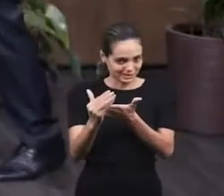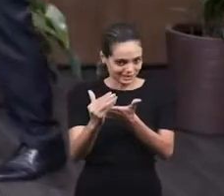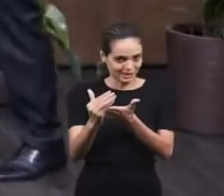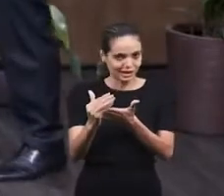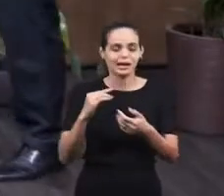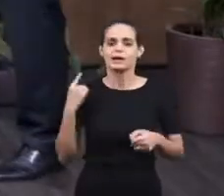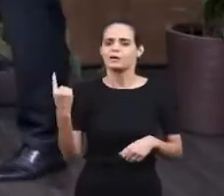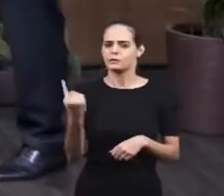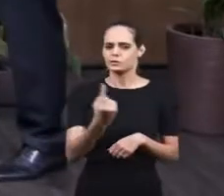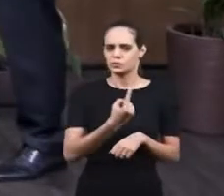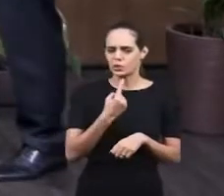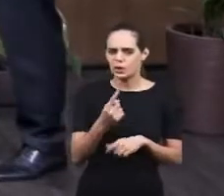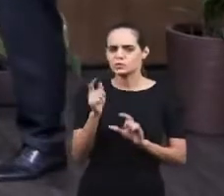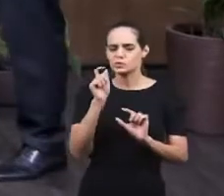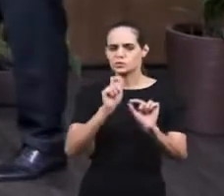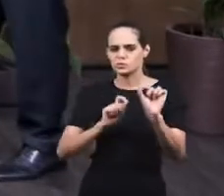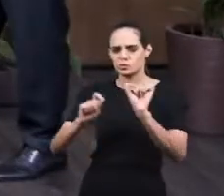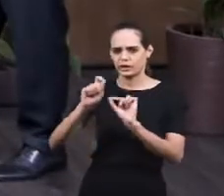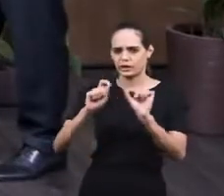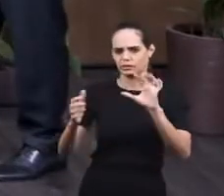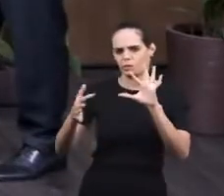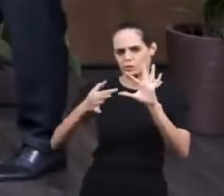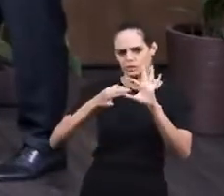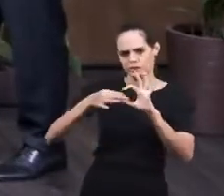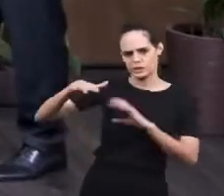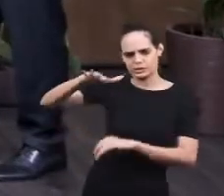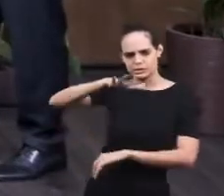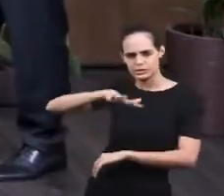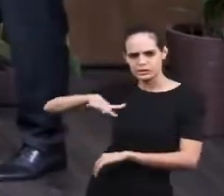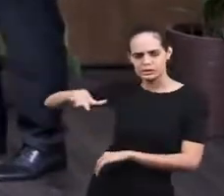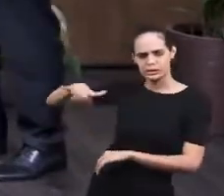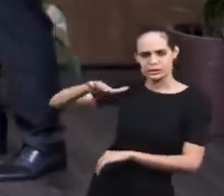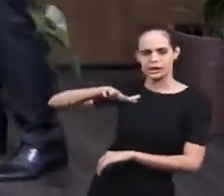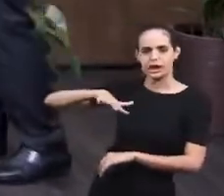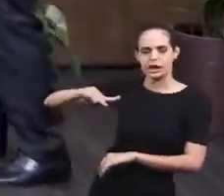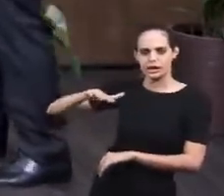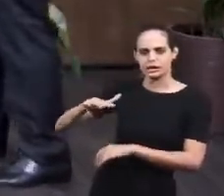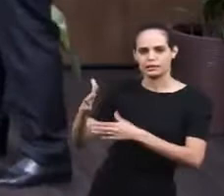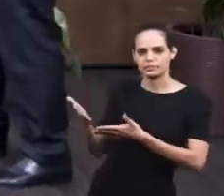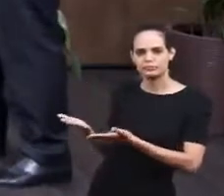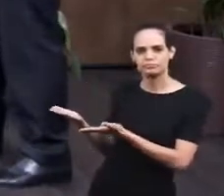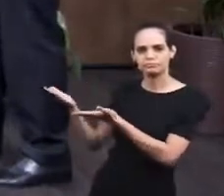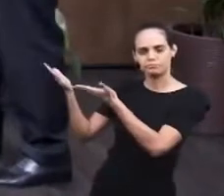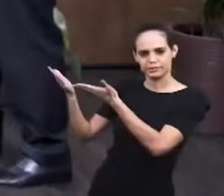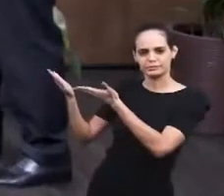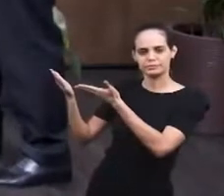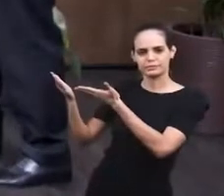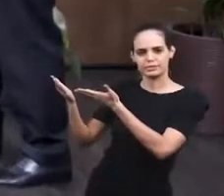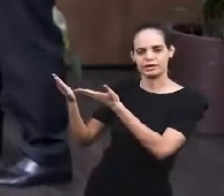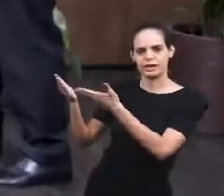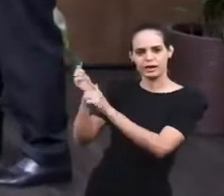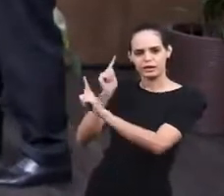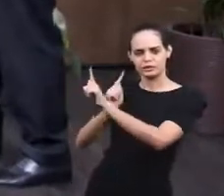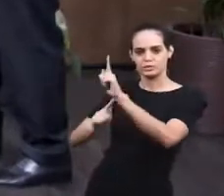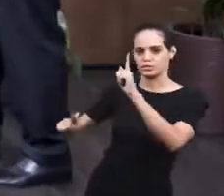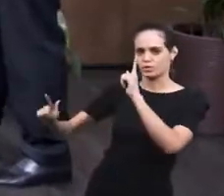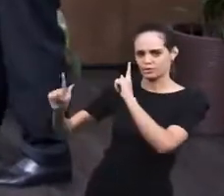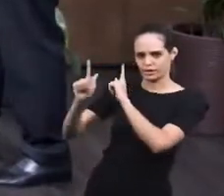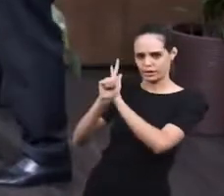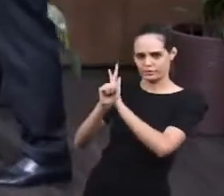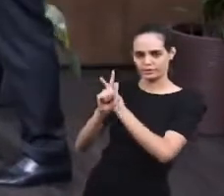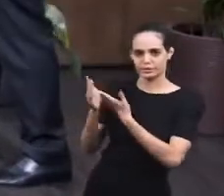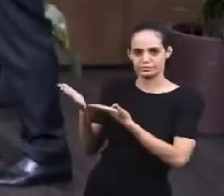program. But before, Daniel, let's just bring things into context. Let us visualize the region. We're going to present now